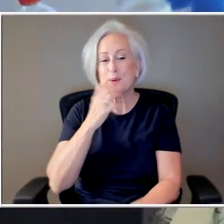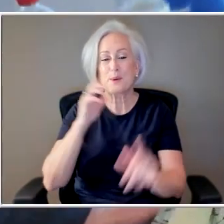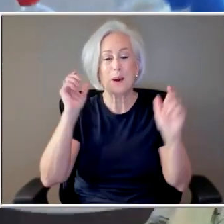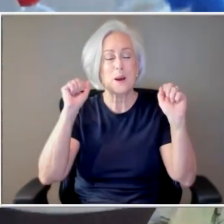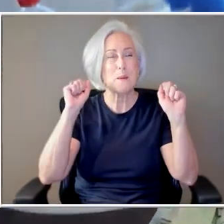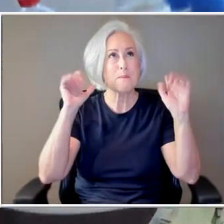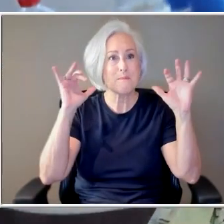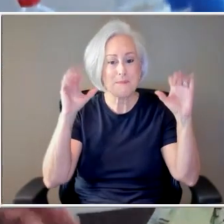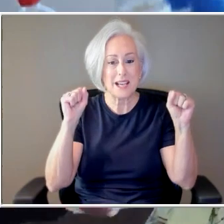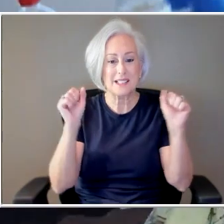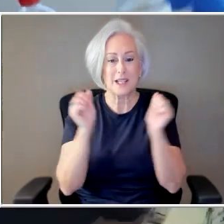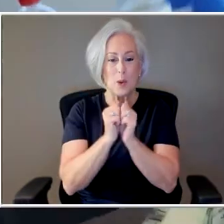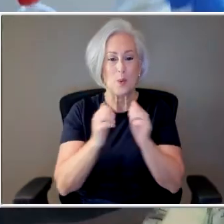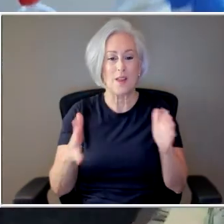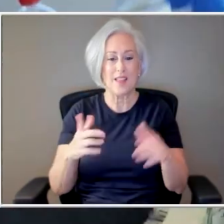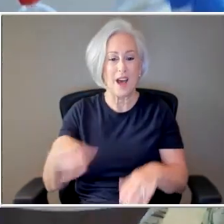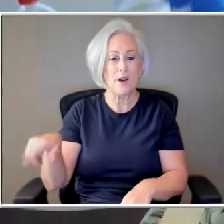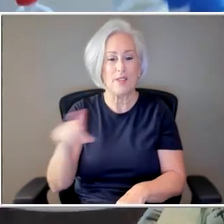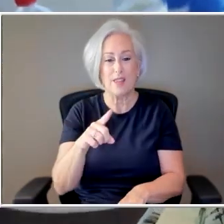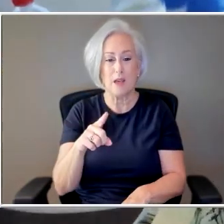I can tell you that right now.